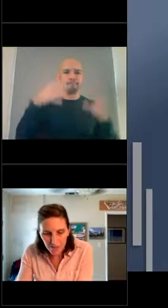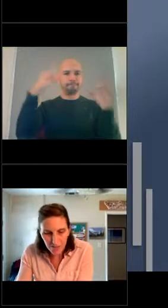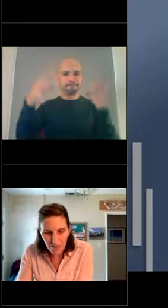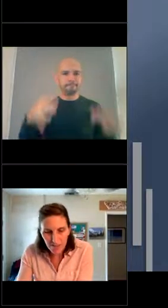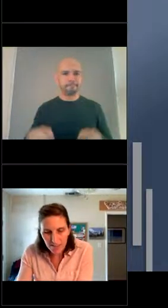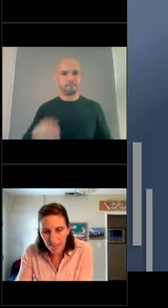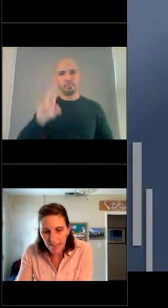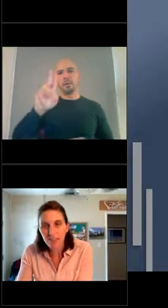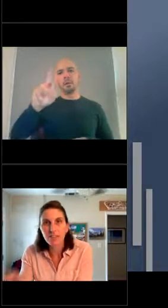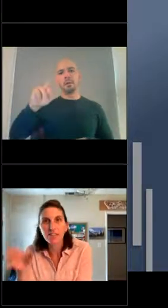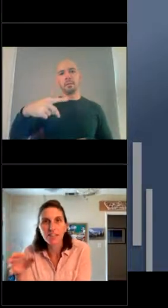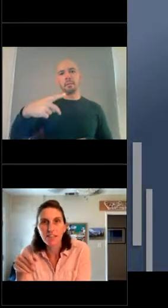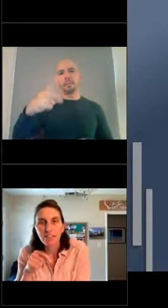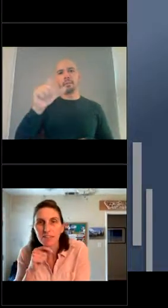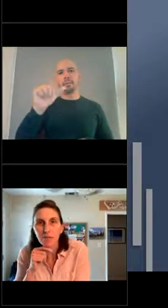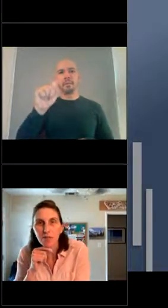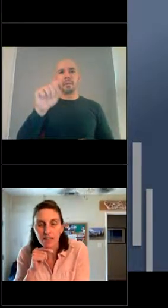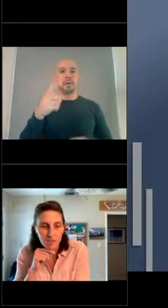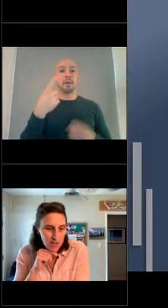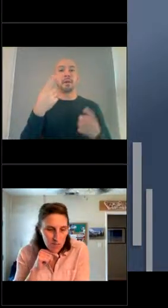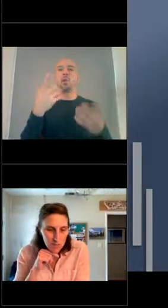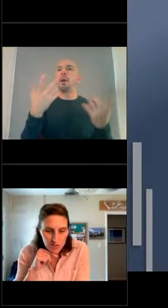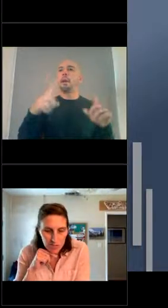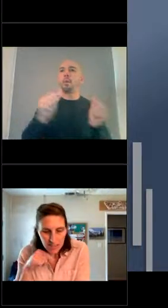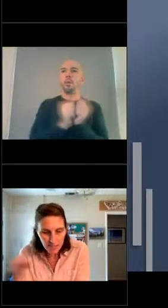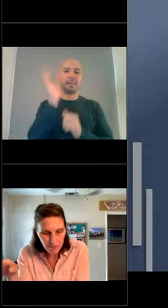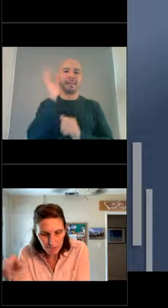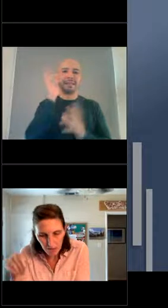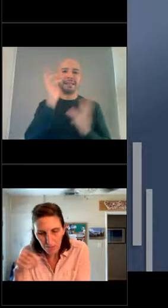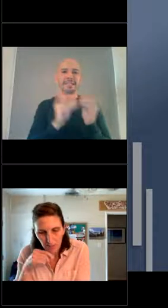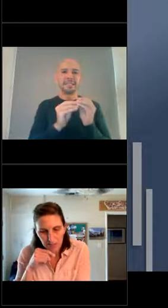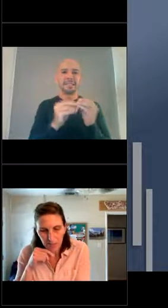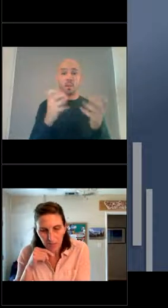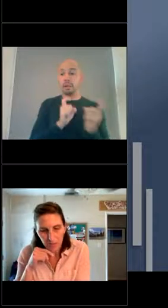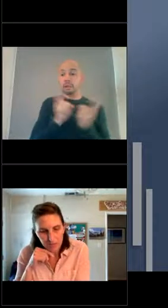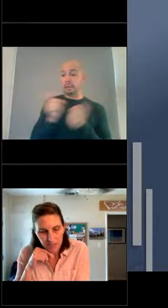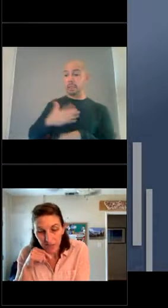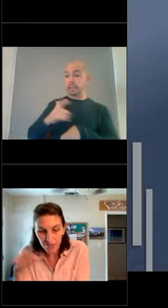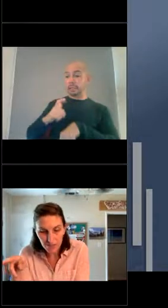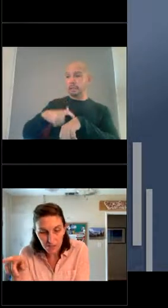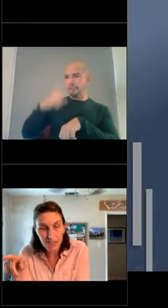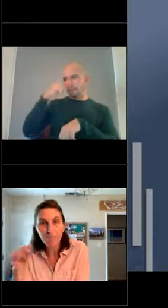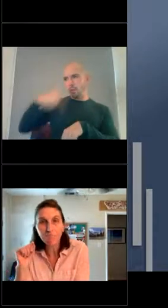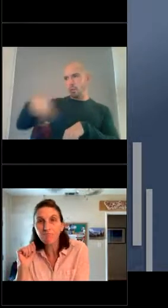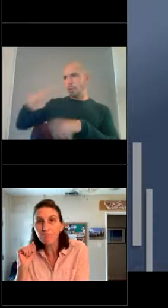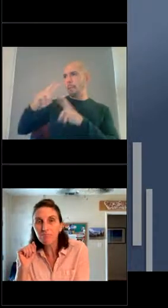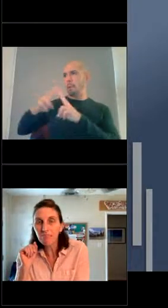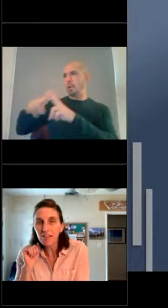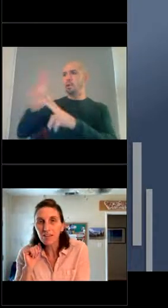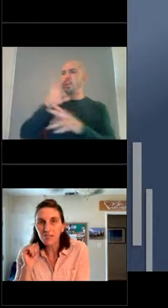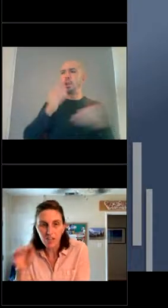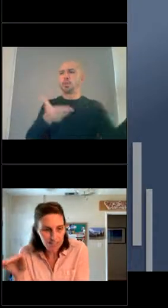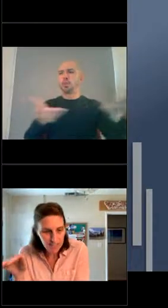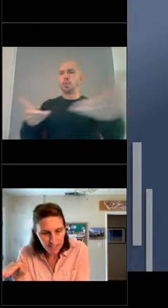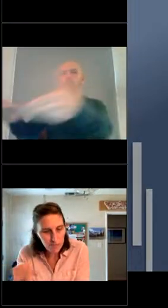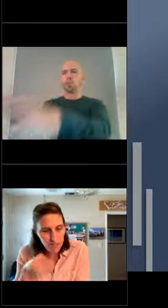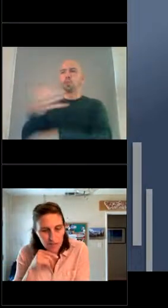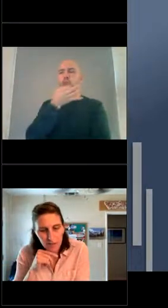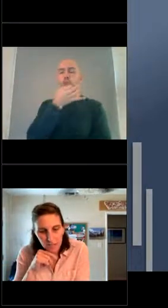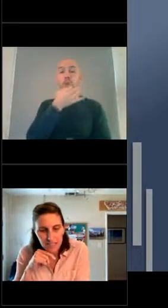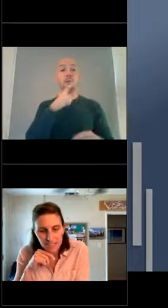update to you on the status of the listening sessions because i want to give most of my time to our partners that i'm going to introduce in just a minute very